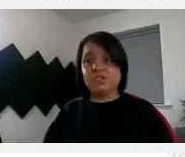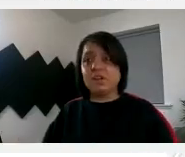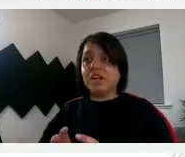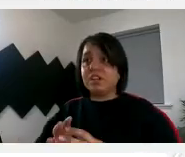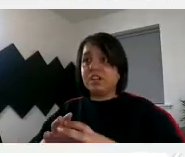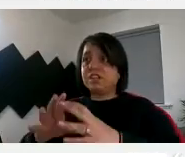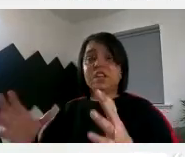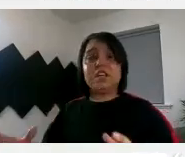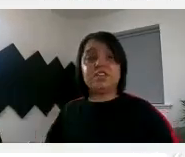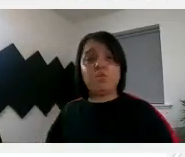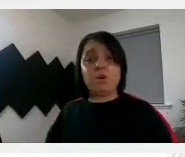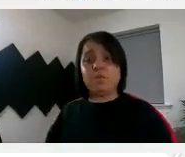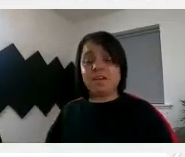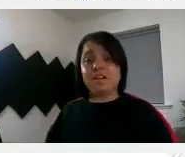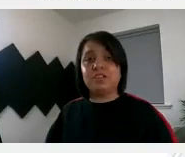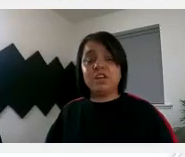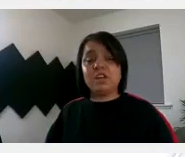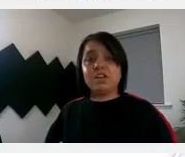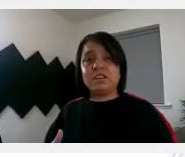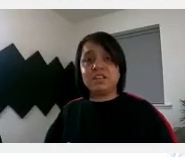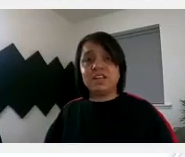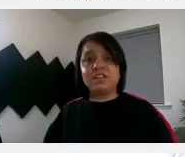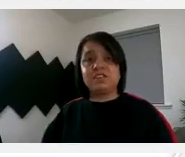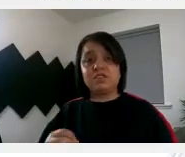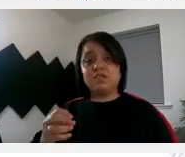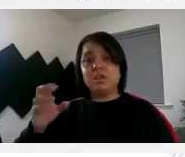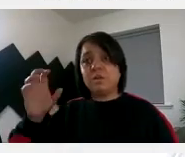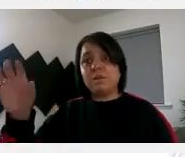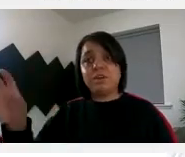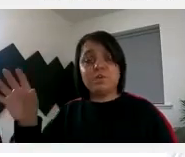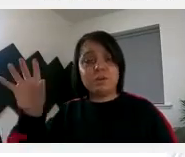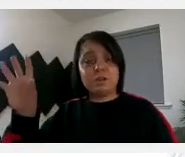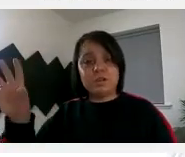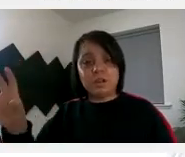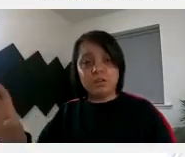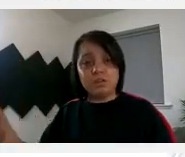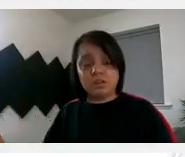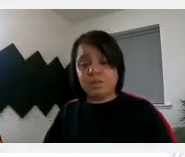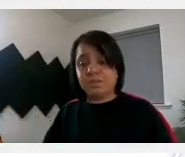stuff, you need to see, is your word package designated to pick up